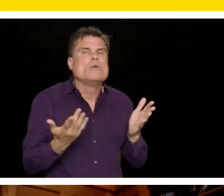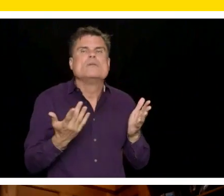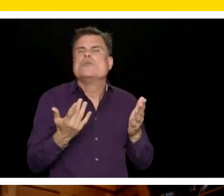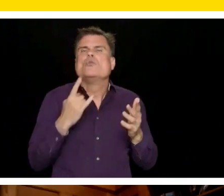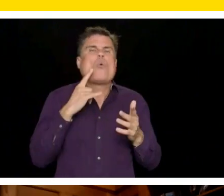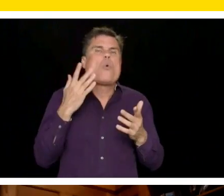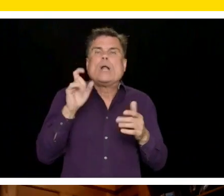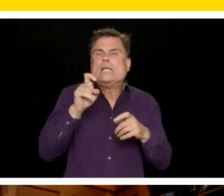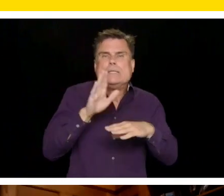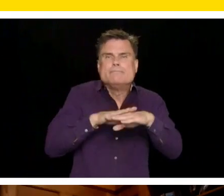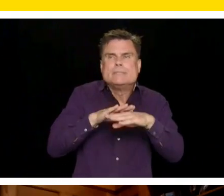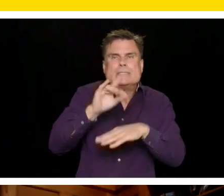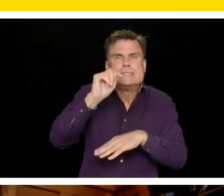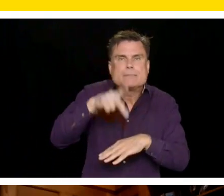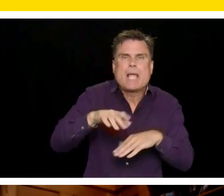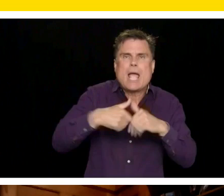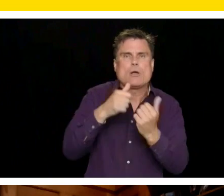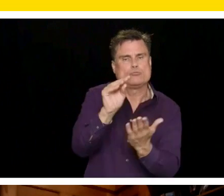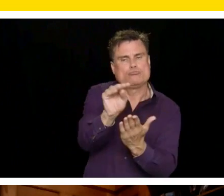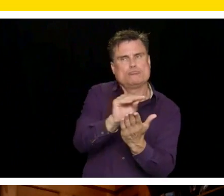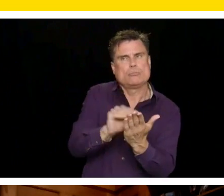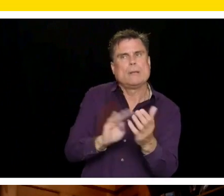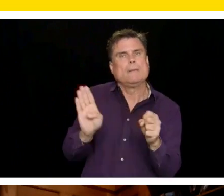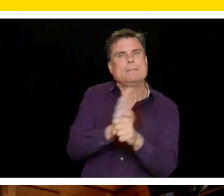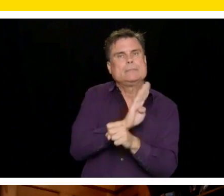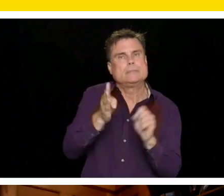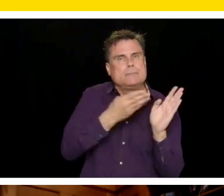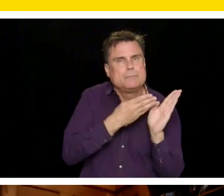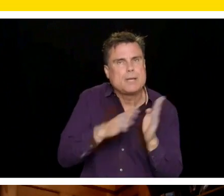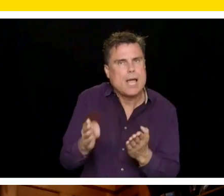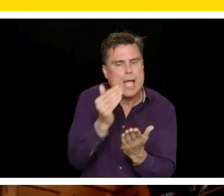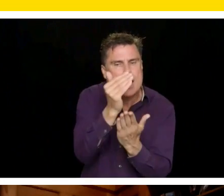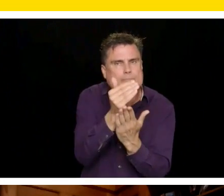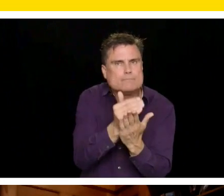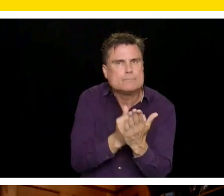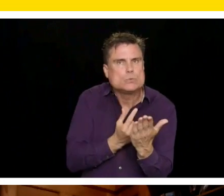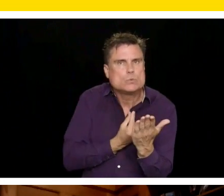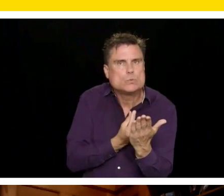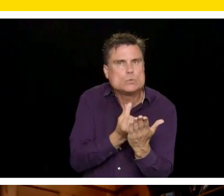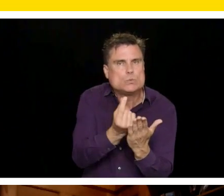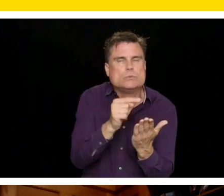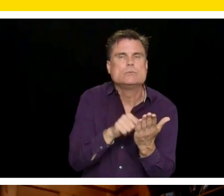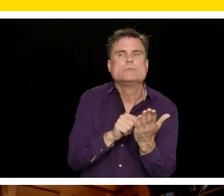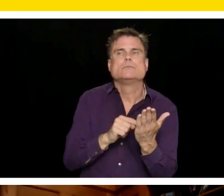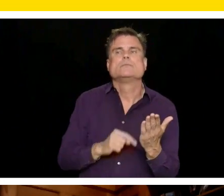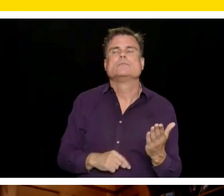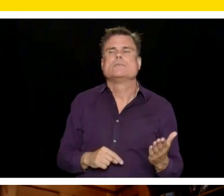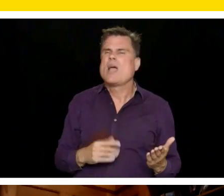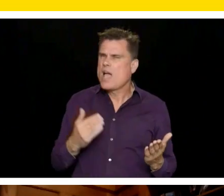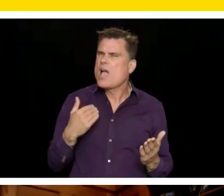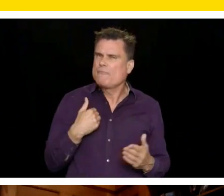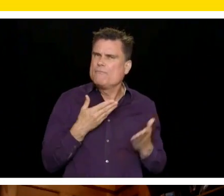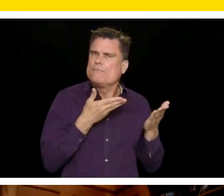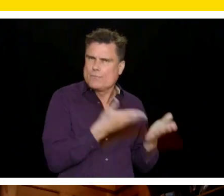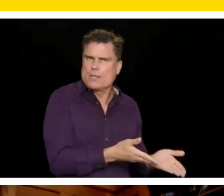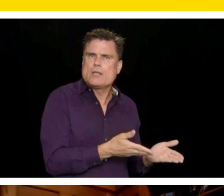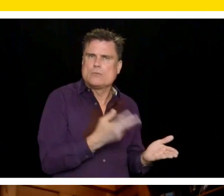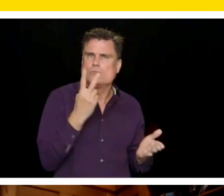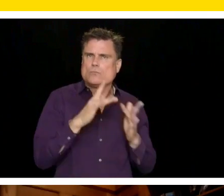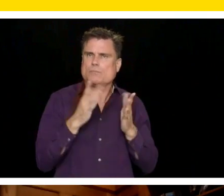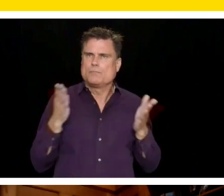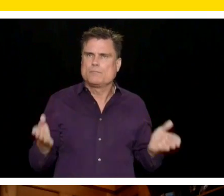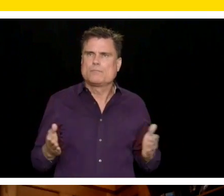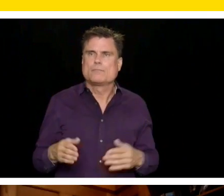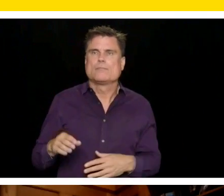BC website, and that's smallbusinessbc.ca. Check out that site if you want to start your business. And for